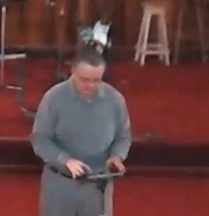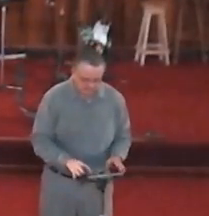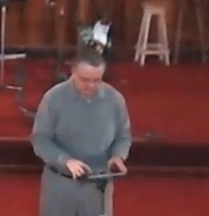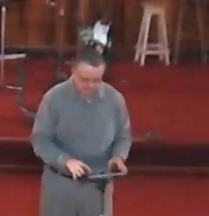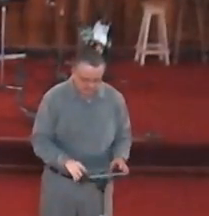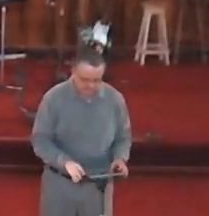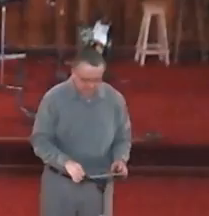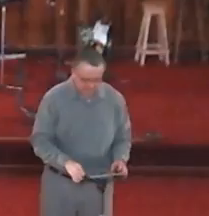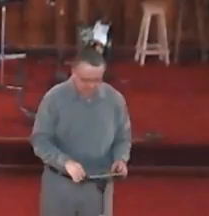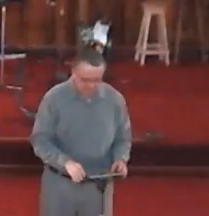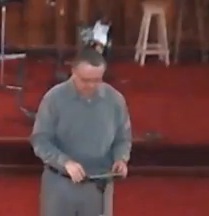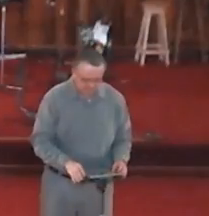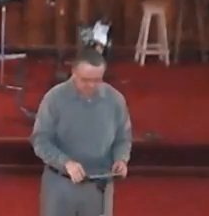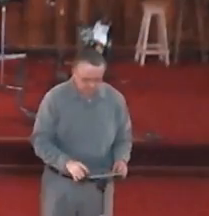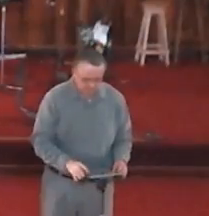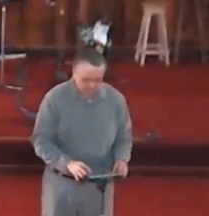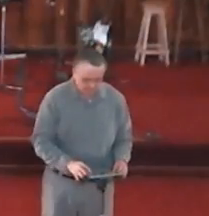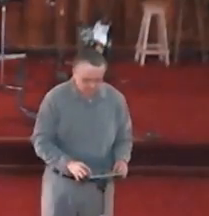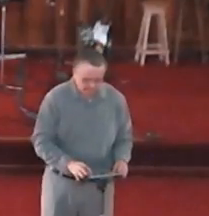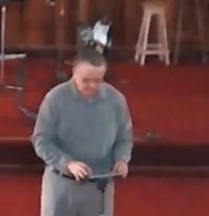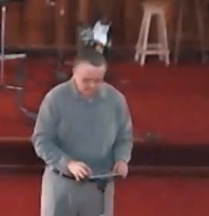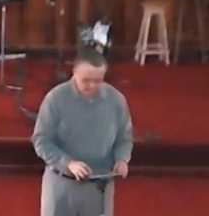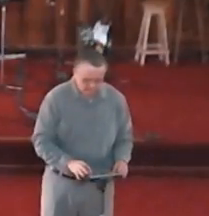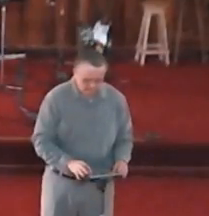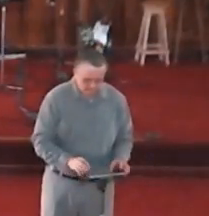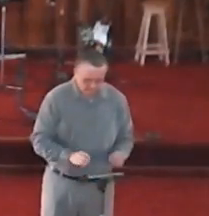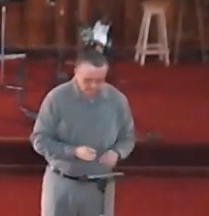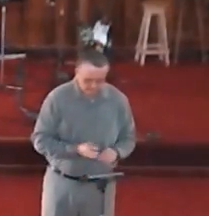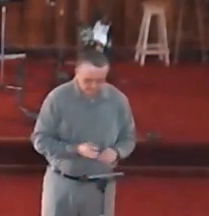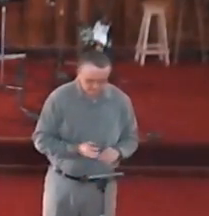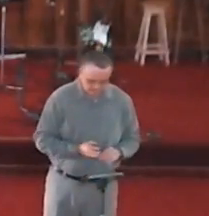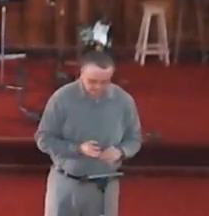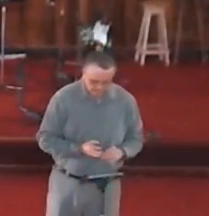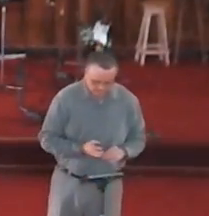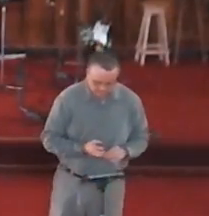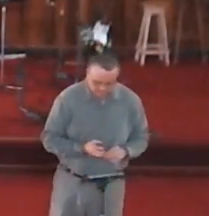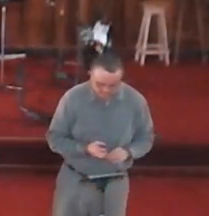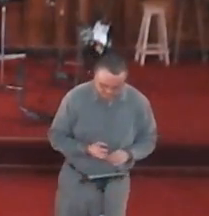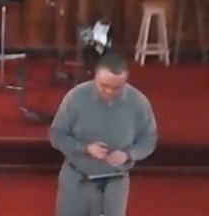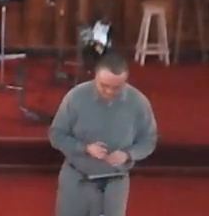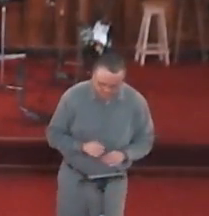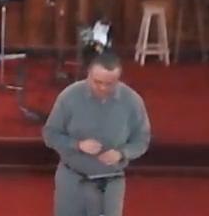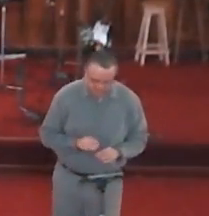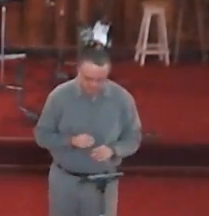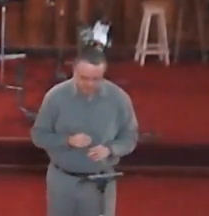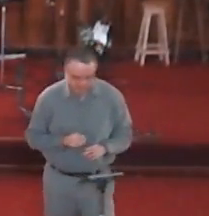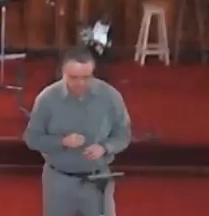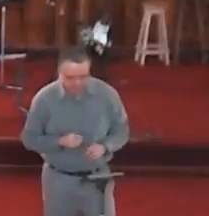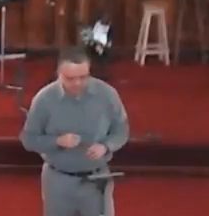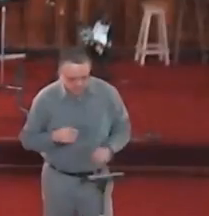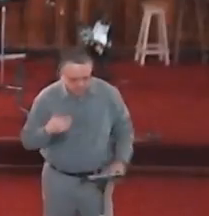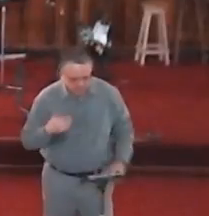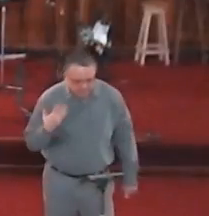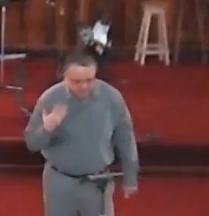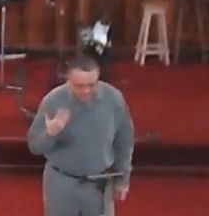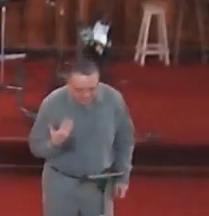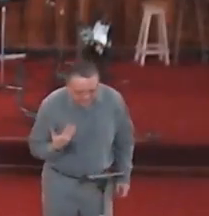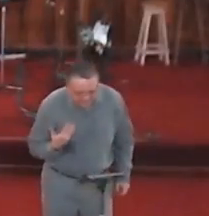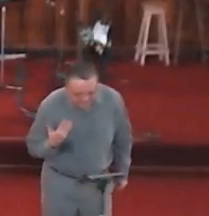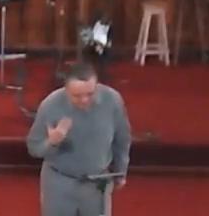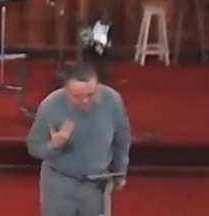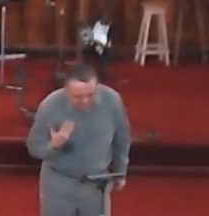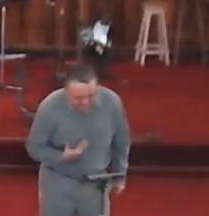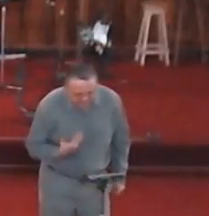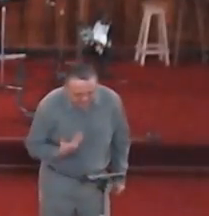Acts 11:19, what we're seeing is the reaction, what people did after all of this persecution began to break out. Los que se